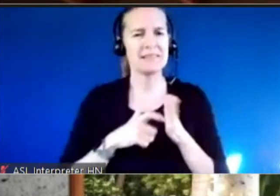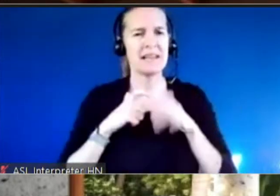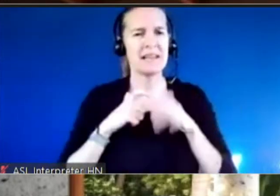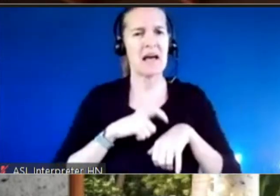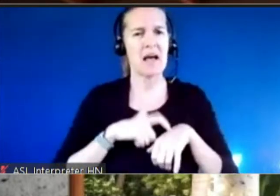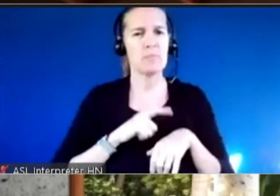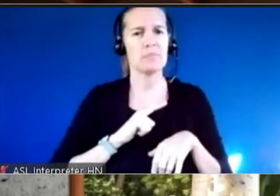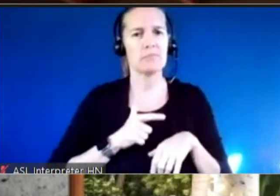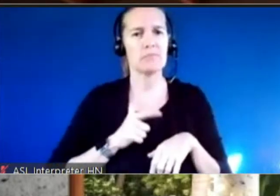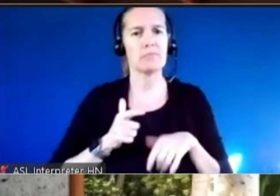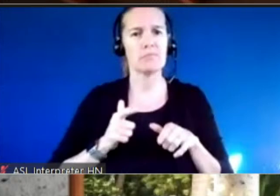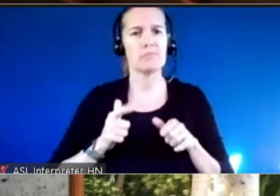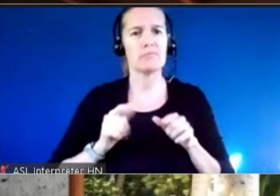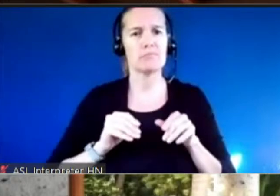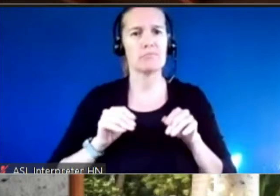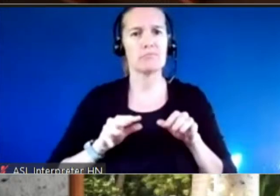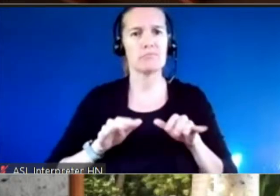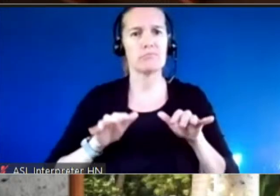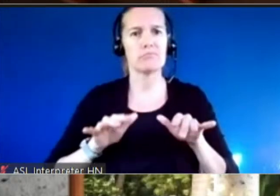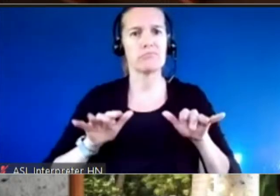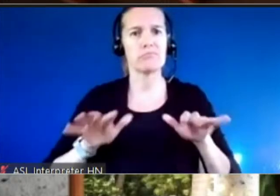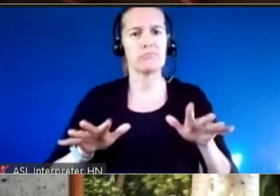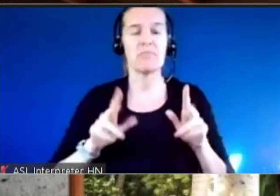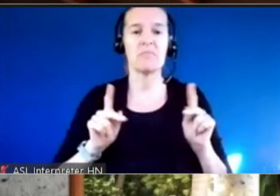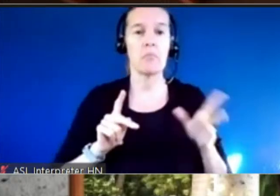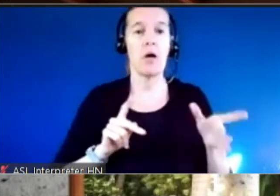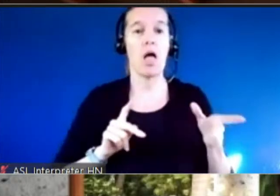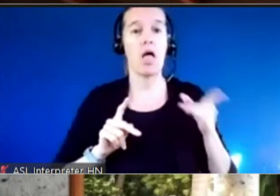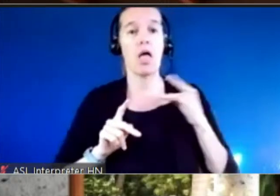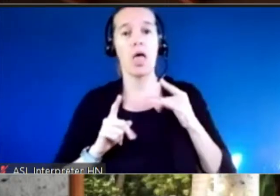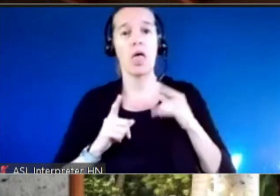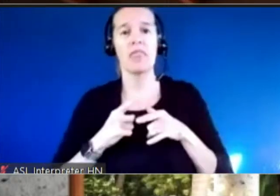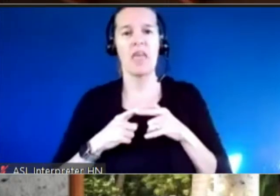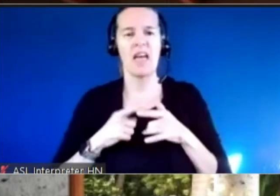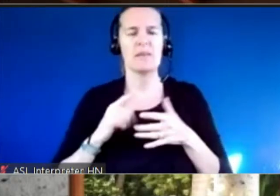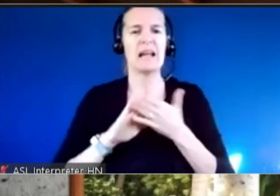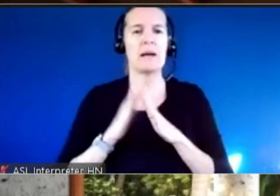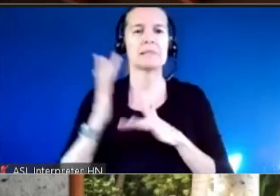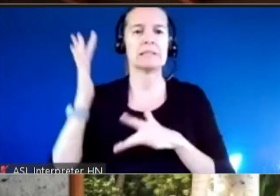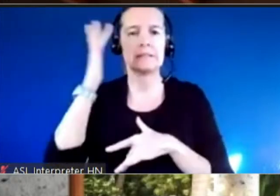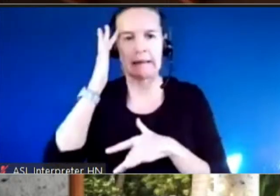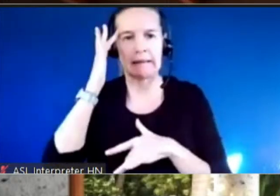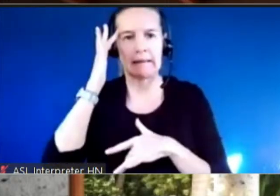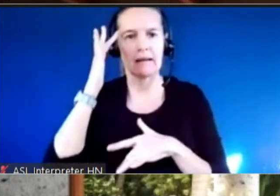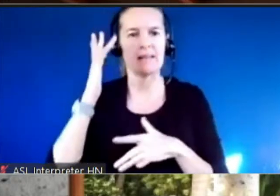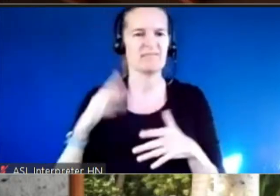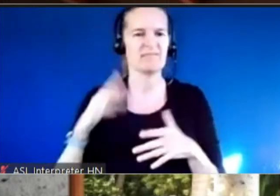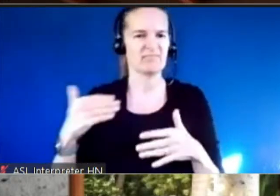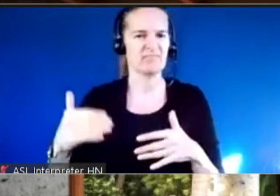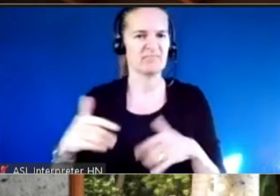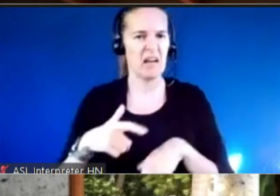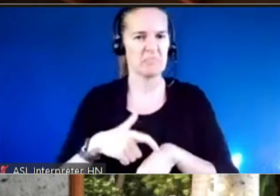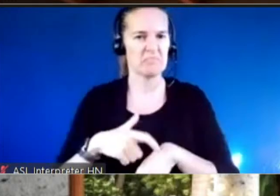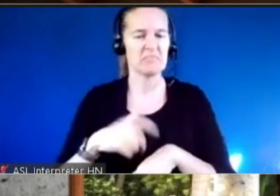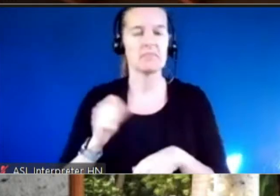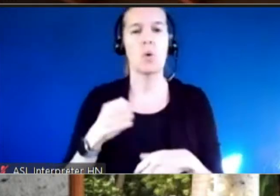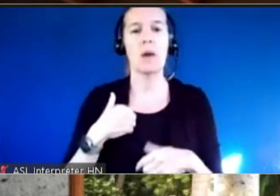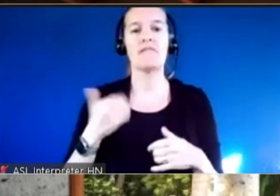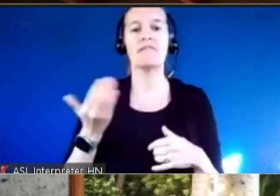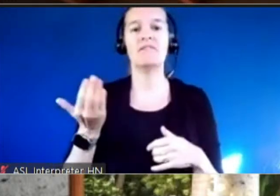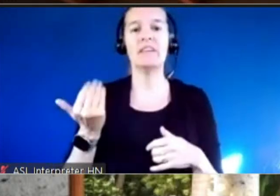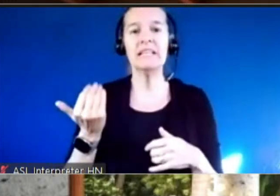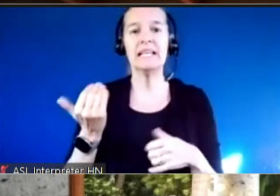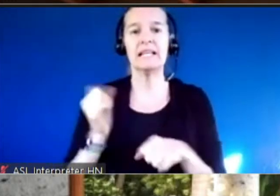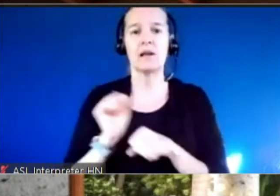to another and for them to develop those symptoms. In total, we have 15 employees between the